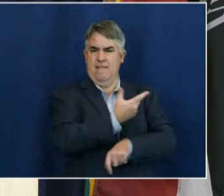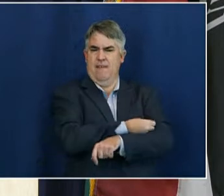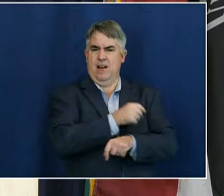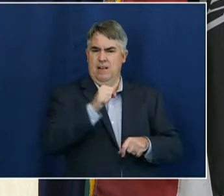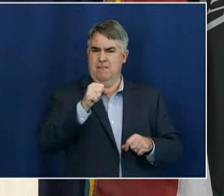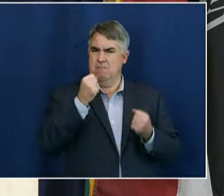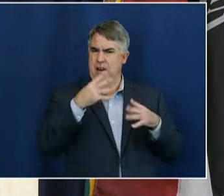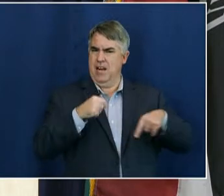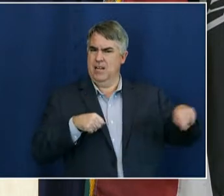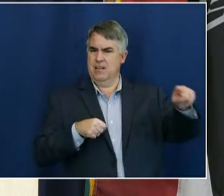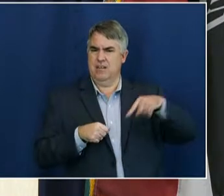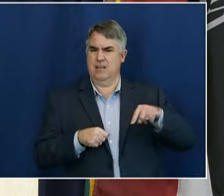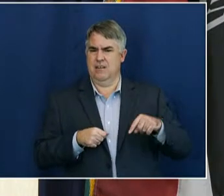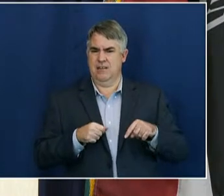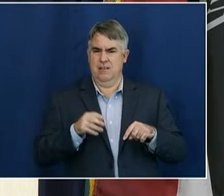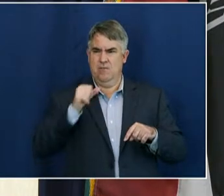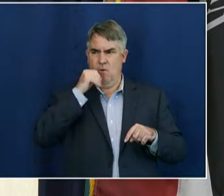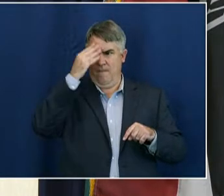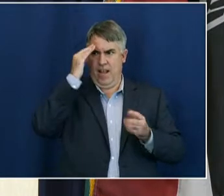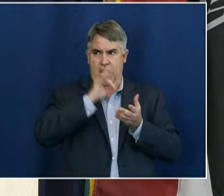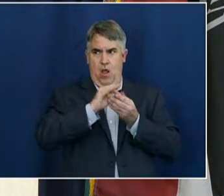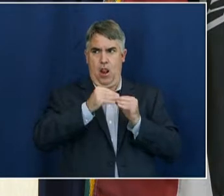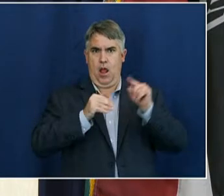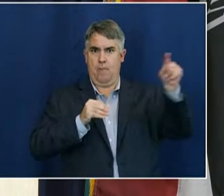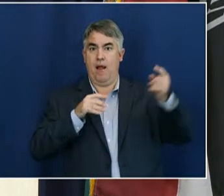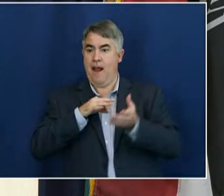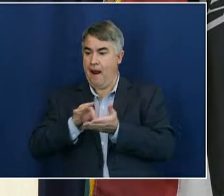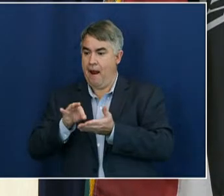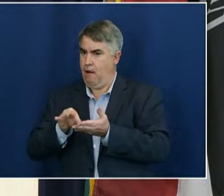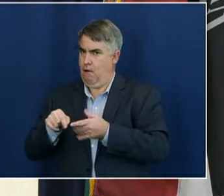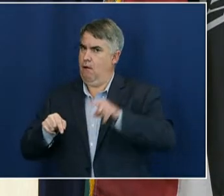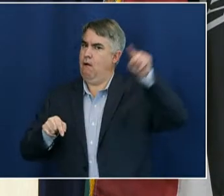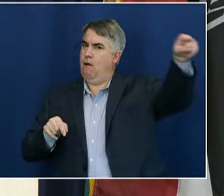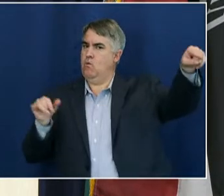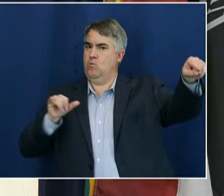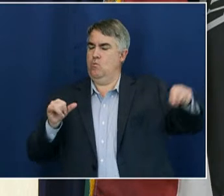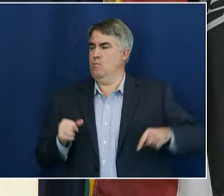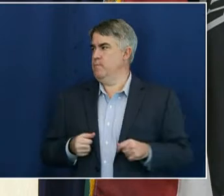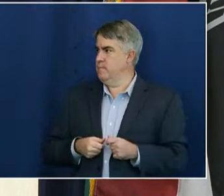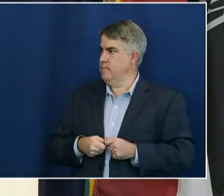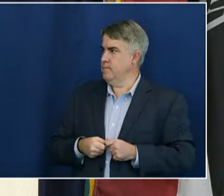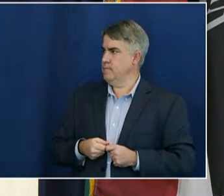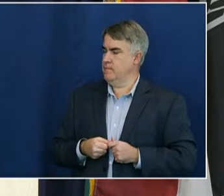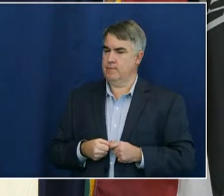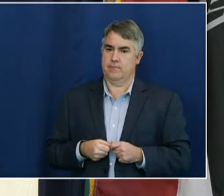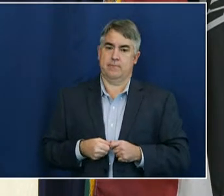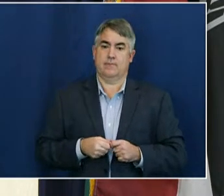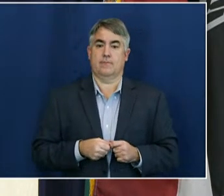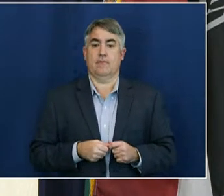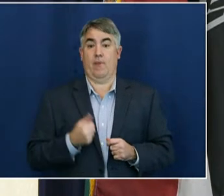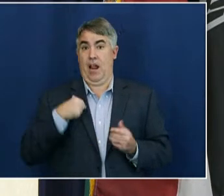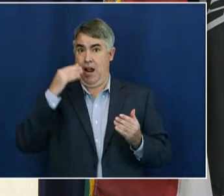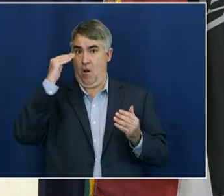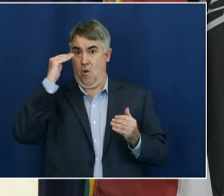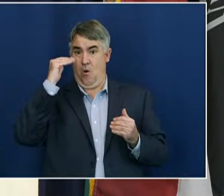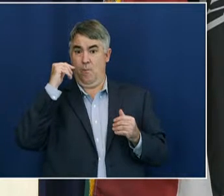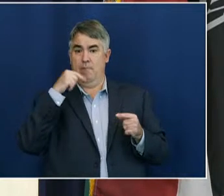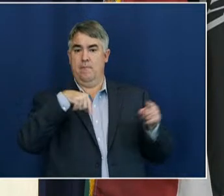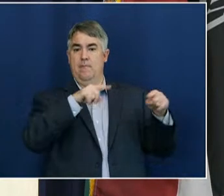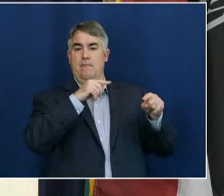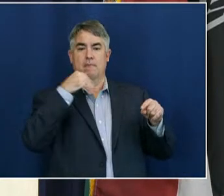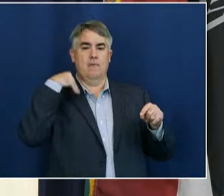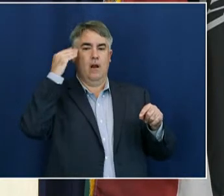persons or legal permanent residents who routinely cross the border to work in San Diego County, and we're hopeful that we can get additional vaccines to